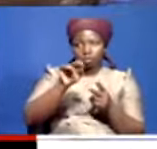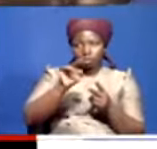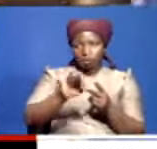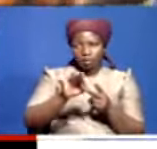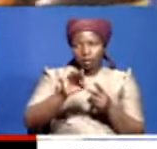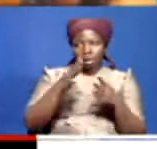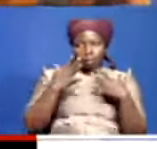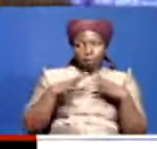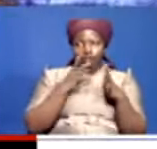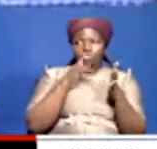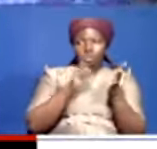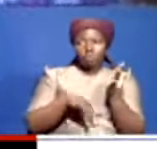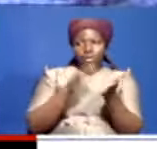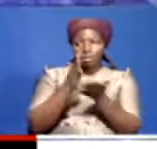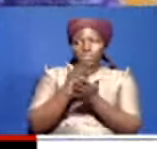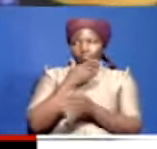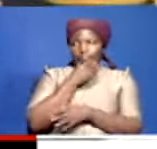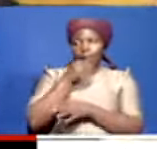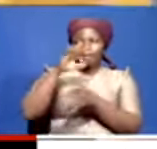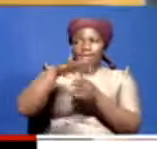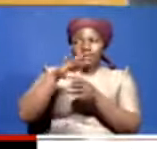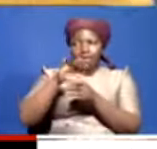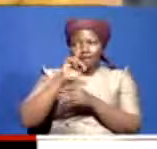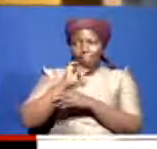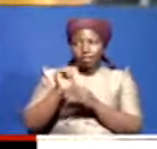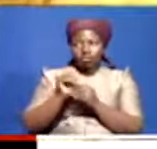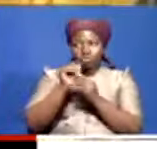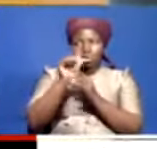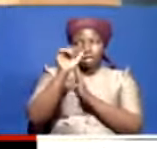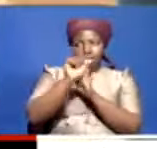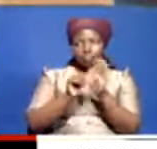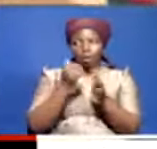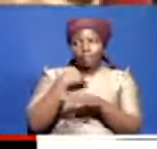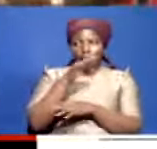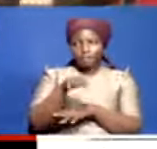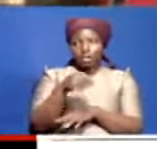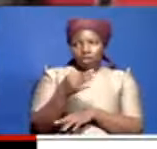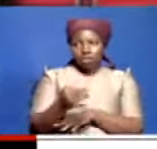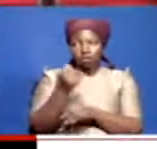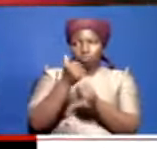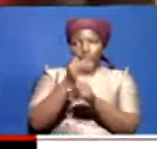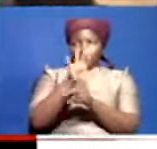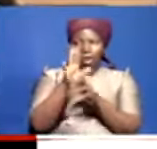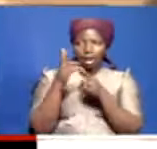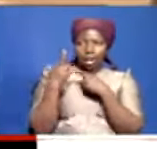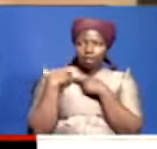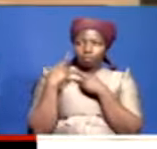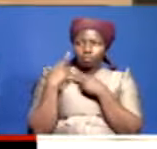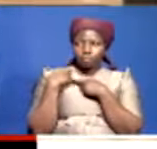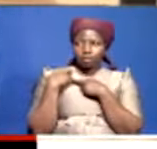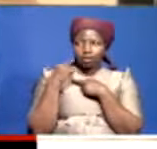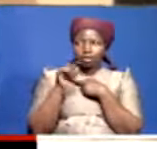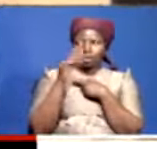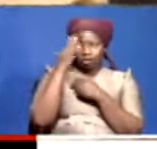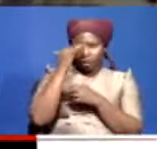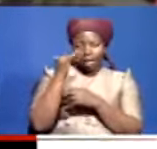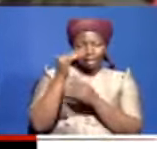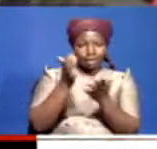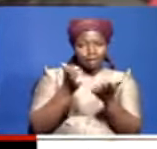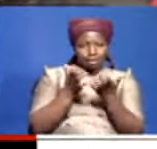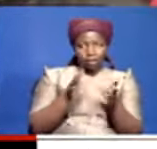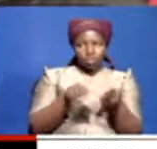said a section of men elected to leadership have failed in their mandate, thus the need to give more women a chance to